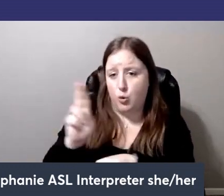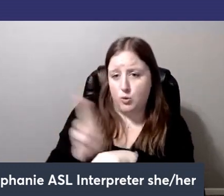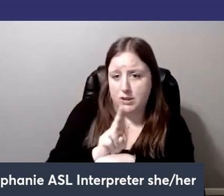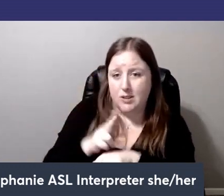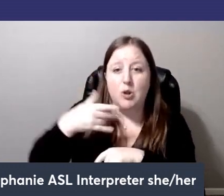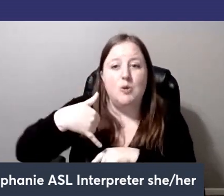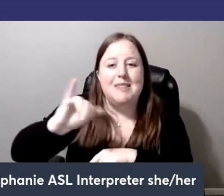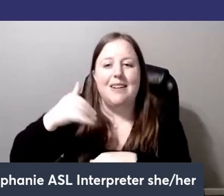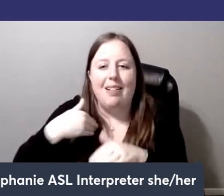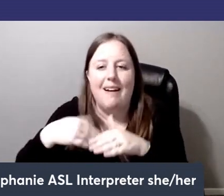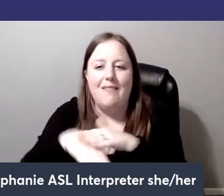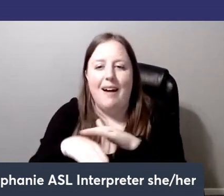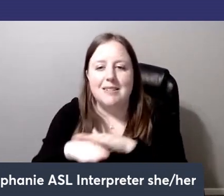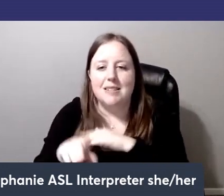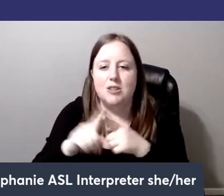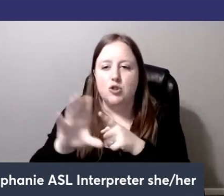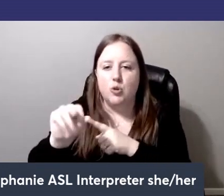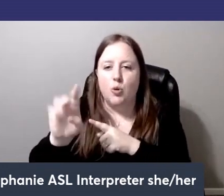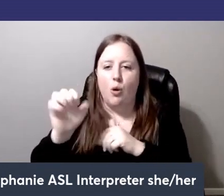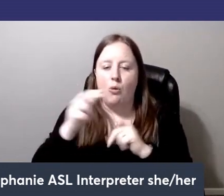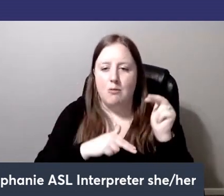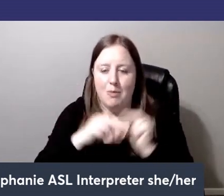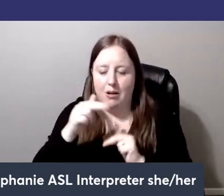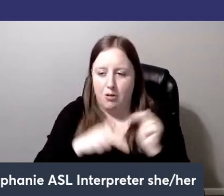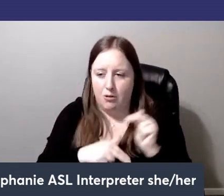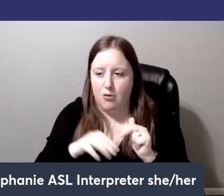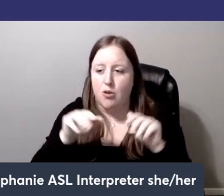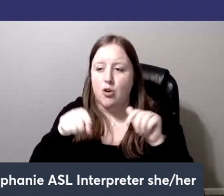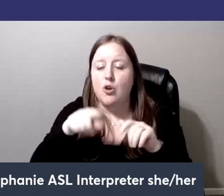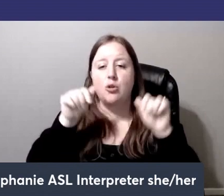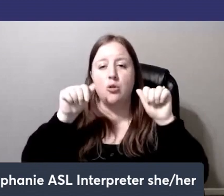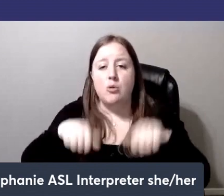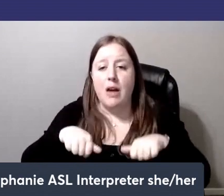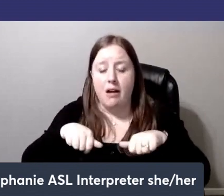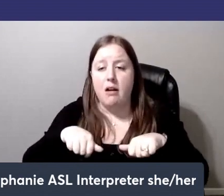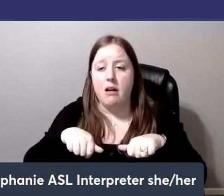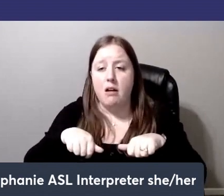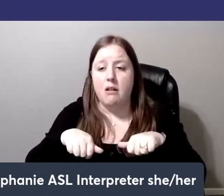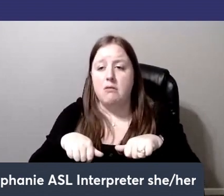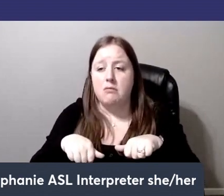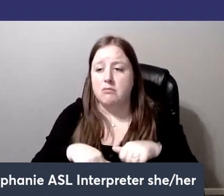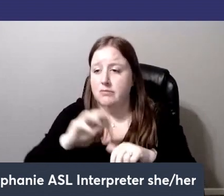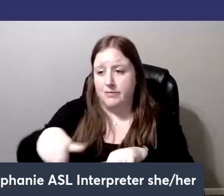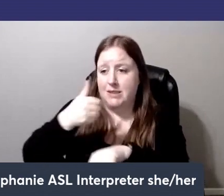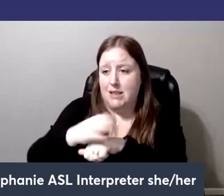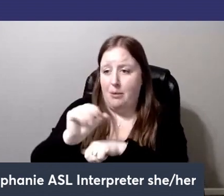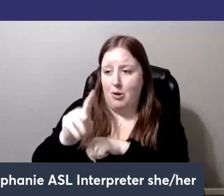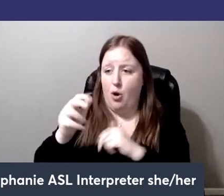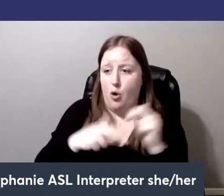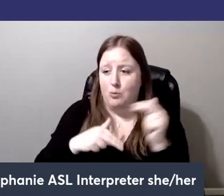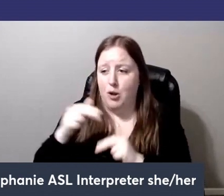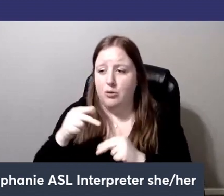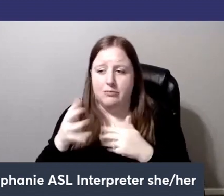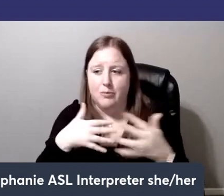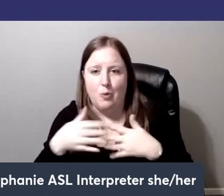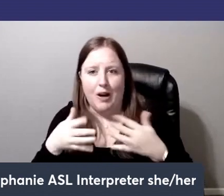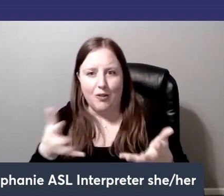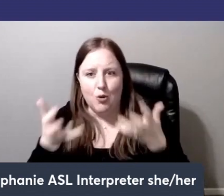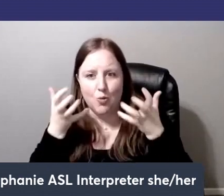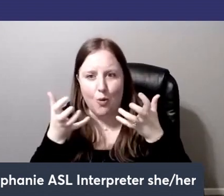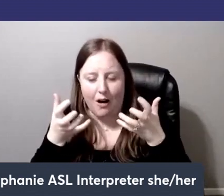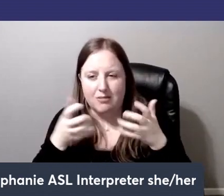have access to code build, and you can go, set up code build however you want it, just